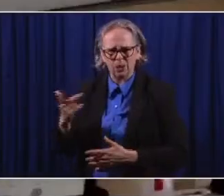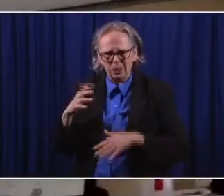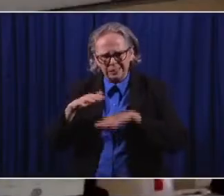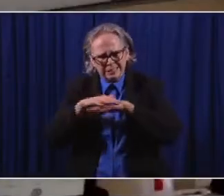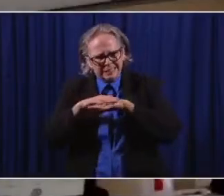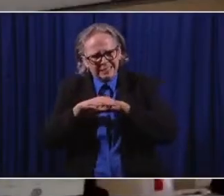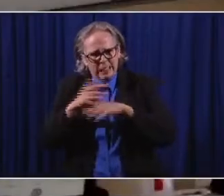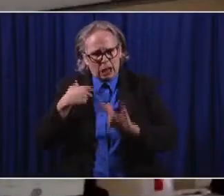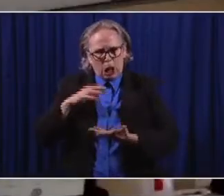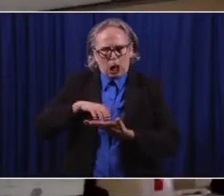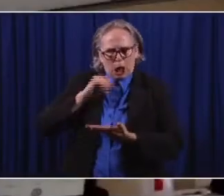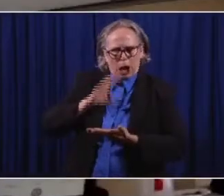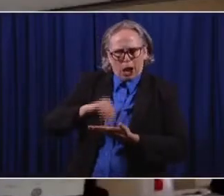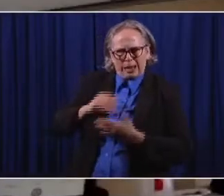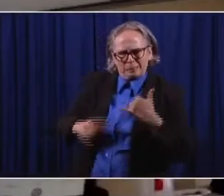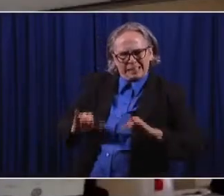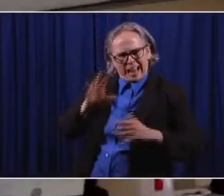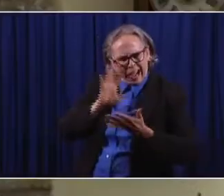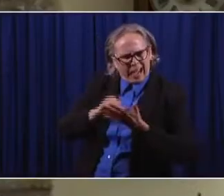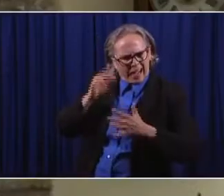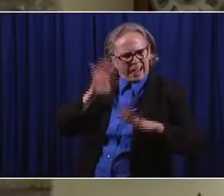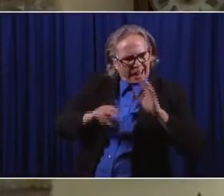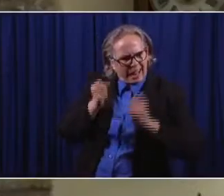pleasure. Thank you.